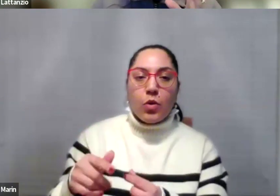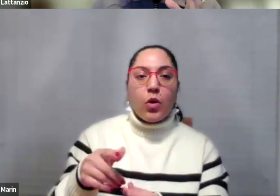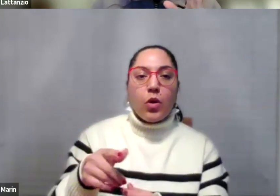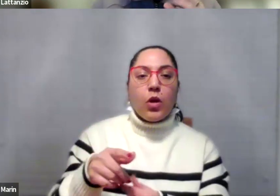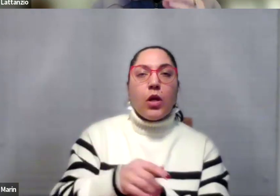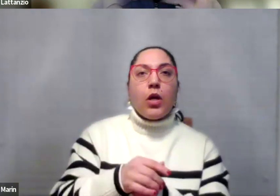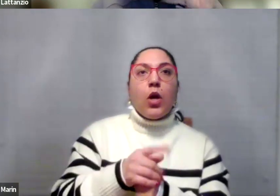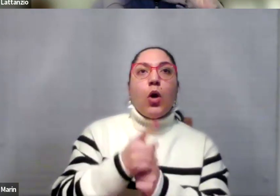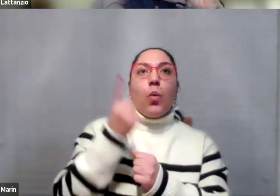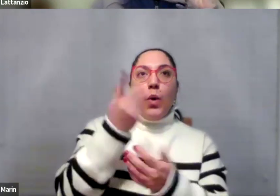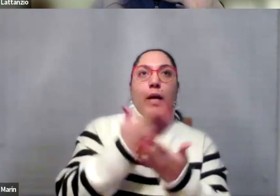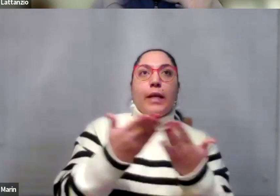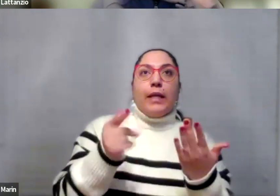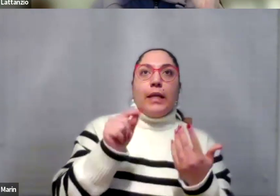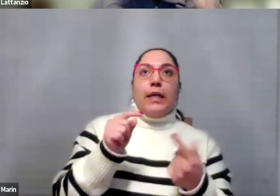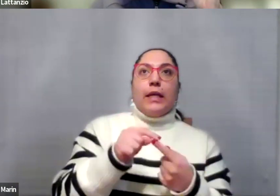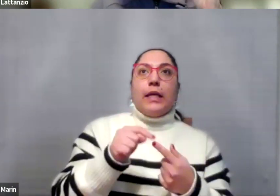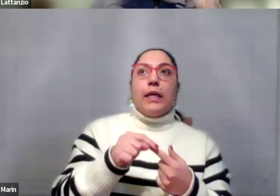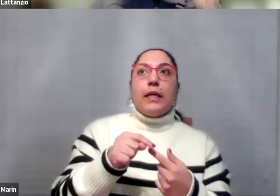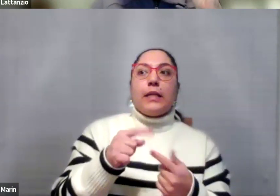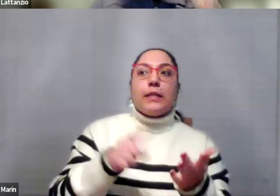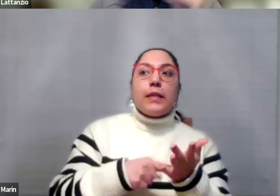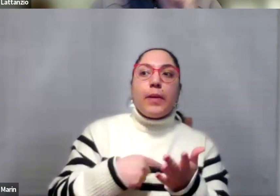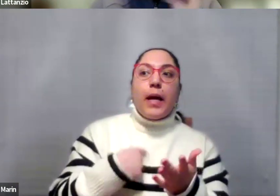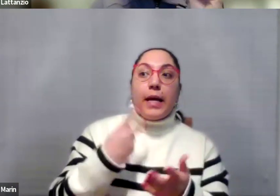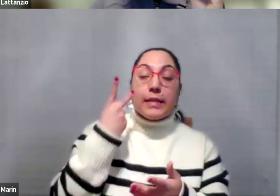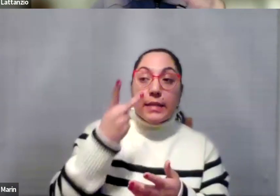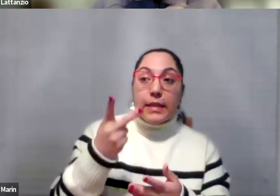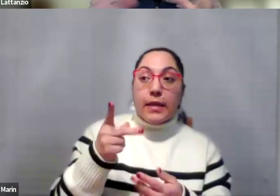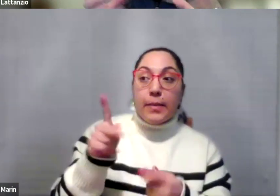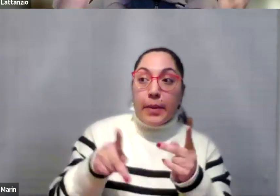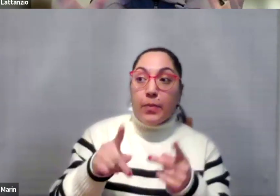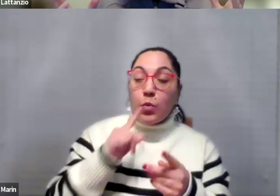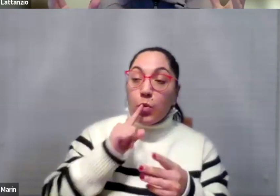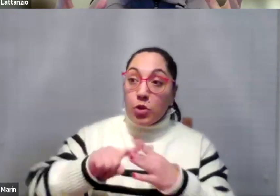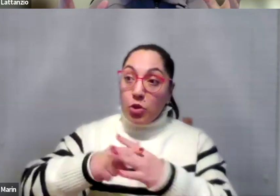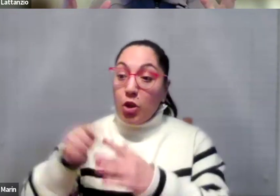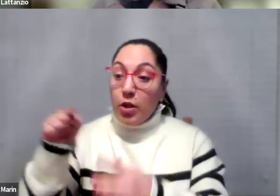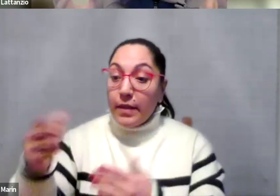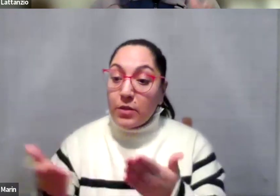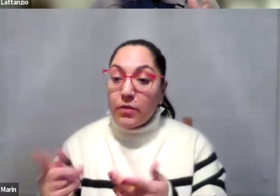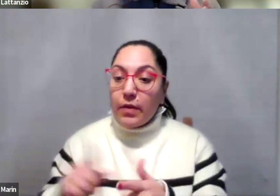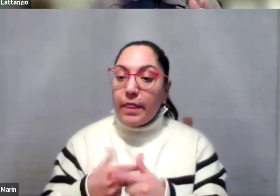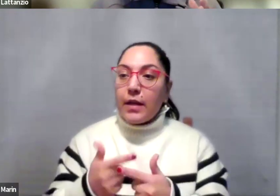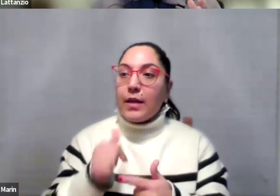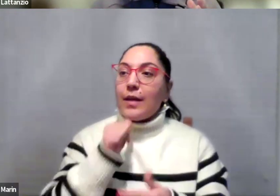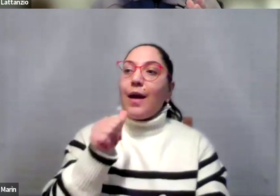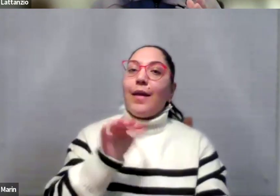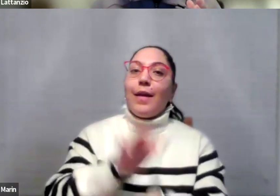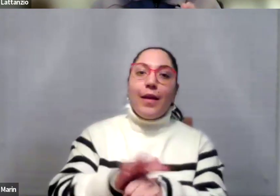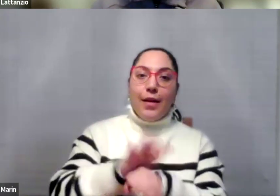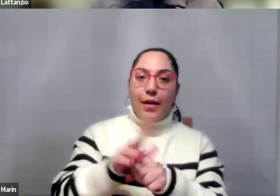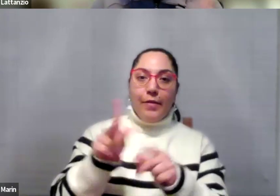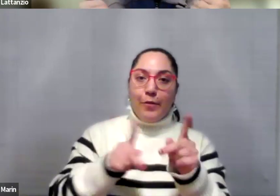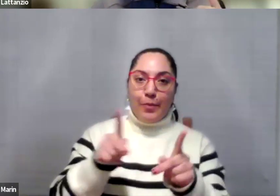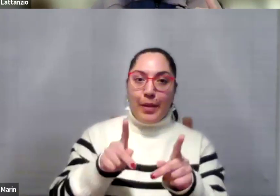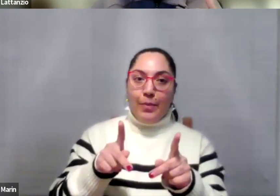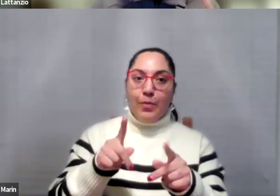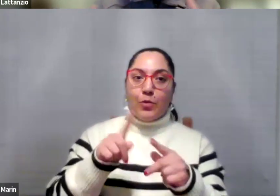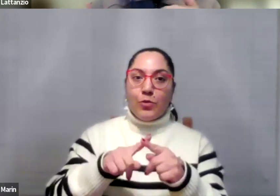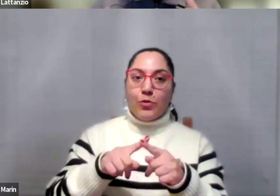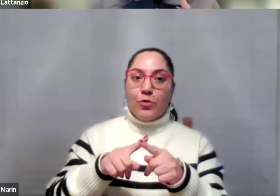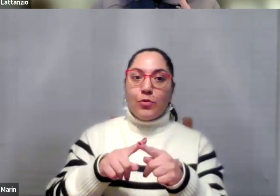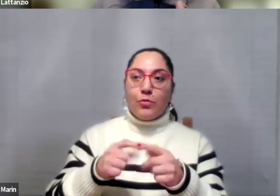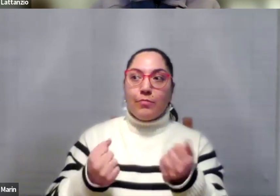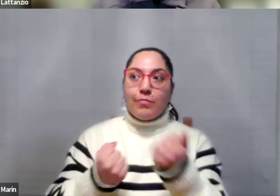individual things we get, I get people doing a certain service, and then they say, oh, we're going to do the service, and they don't get enough people to do it to get reimbursed